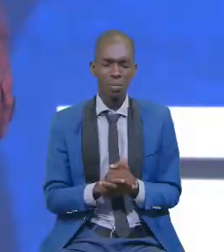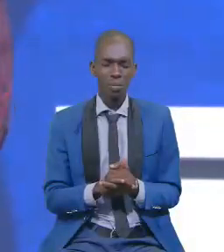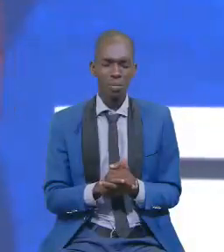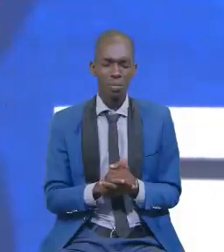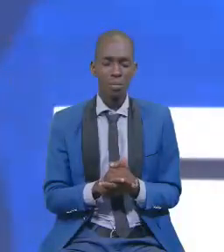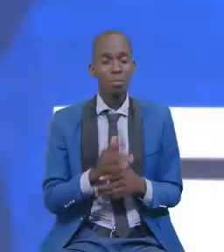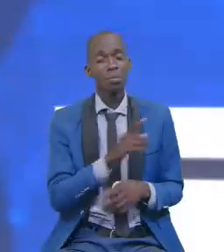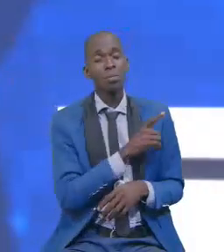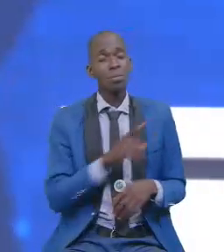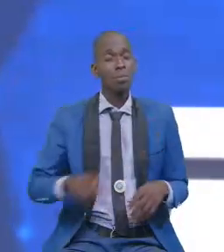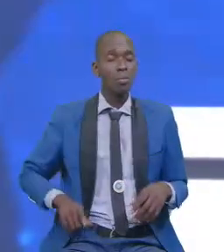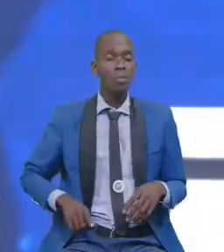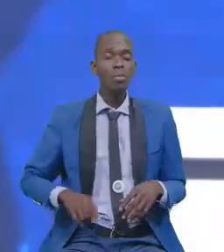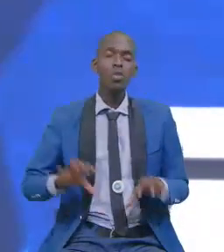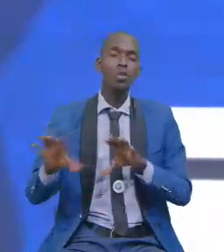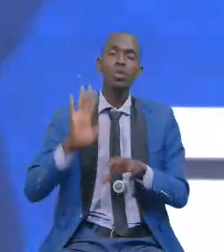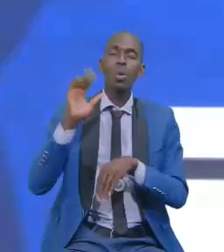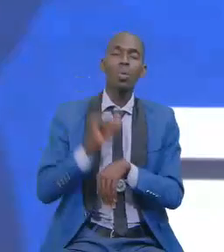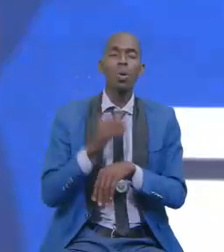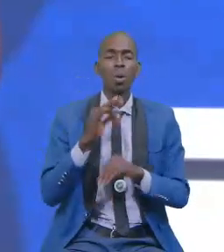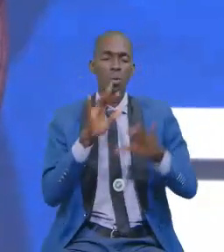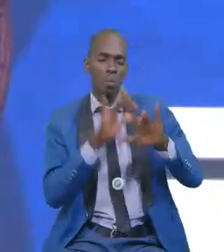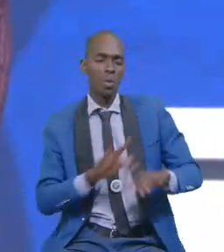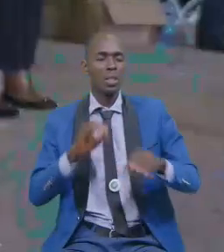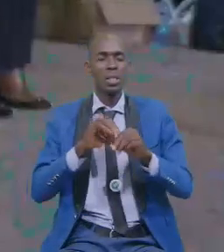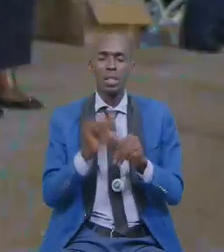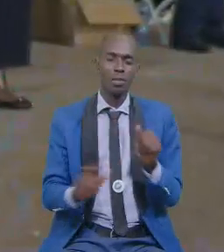Lord, do your work of mercy in everyone.